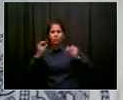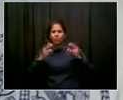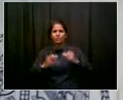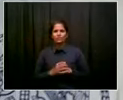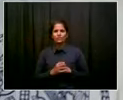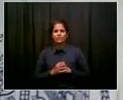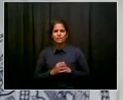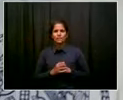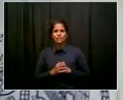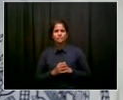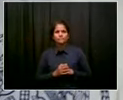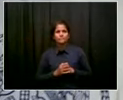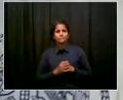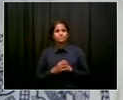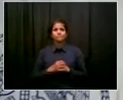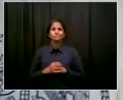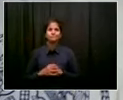last summer